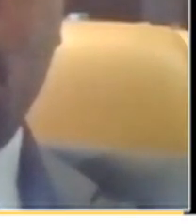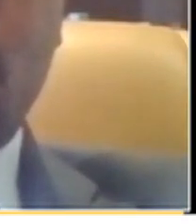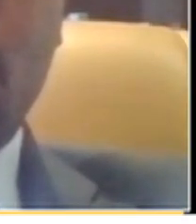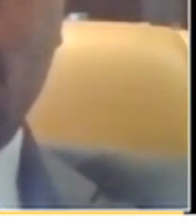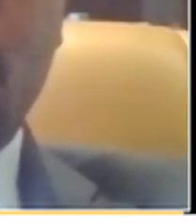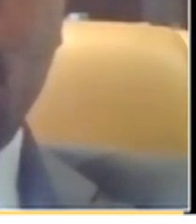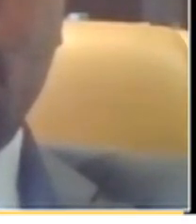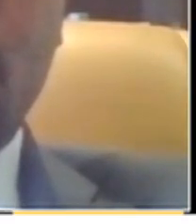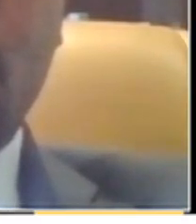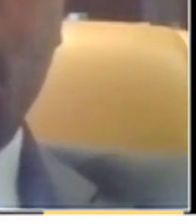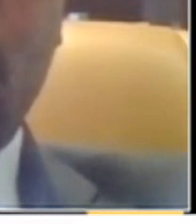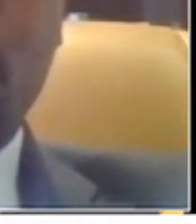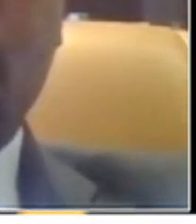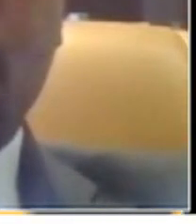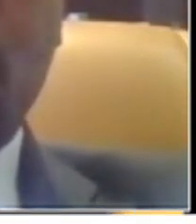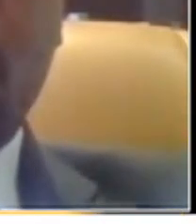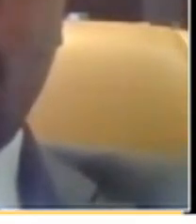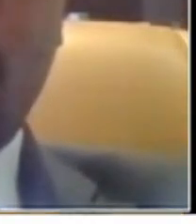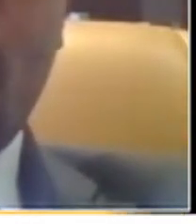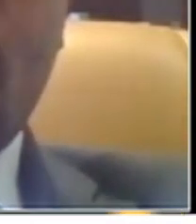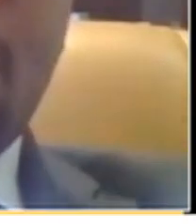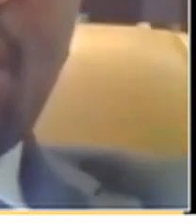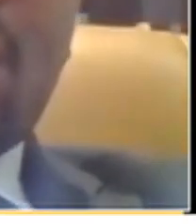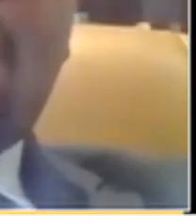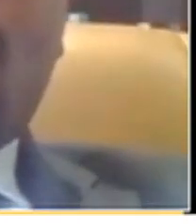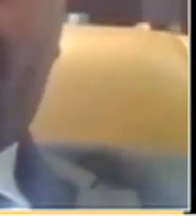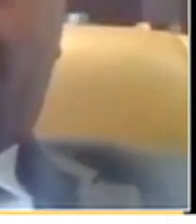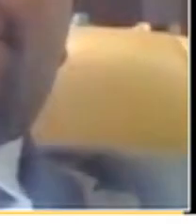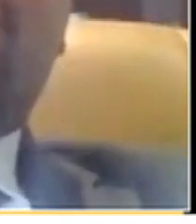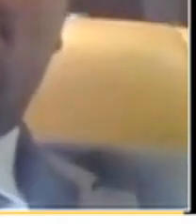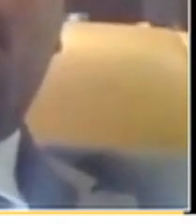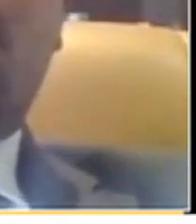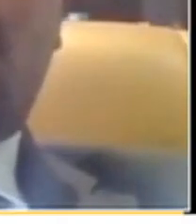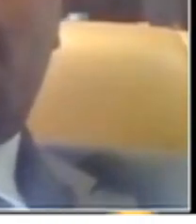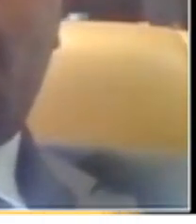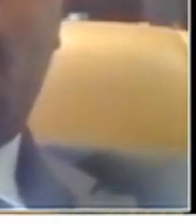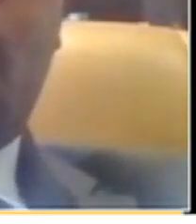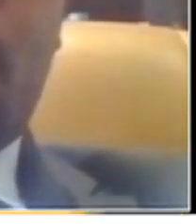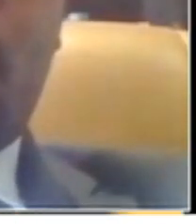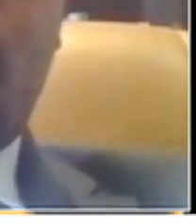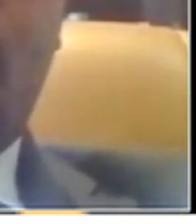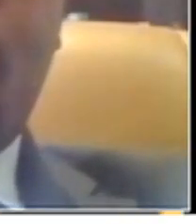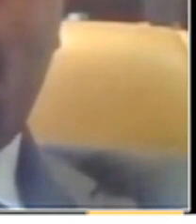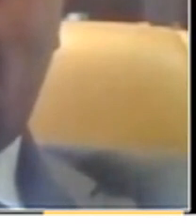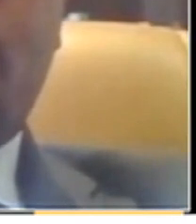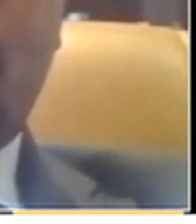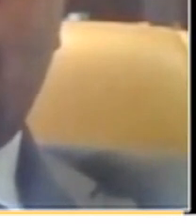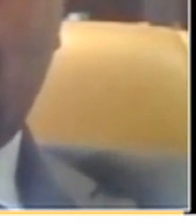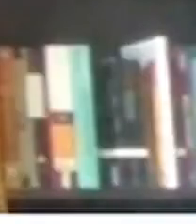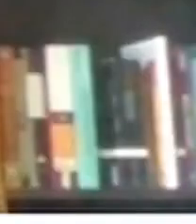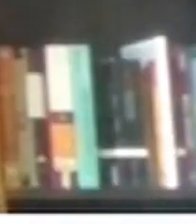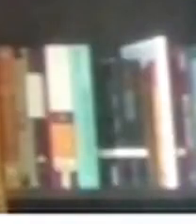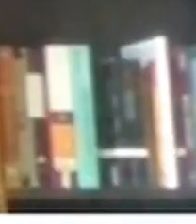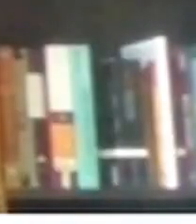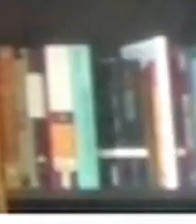your take on John Moodey's resignation? Well, John Moodey's resignation can never be